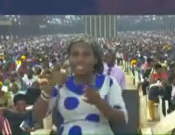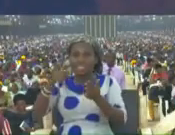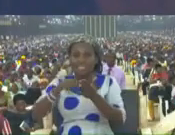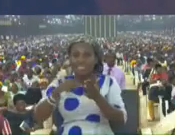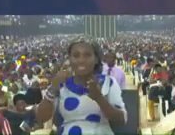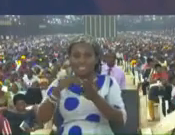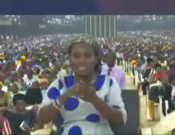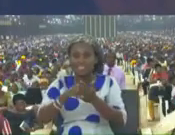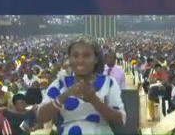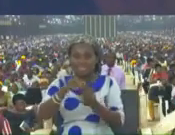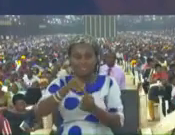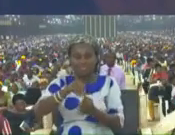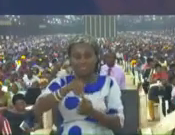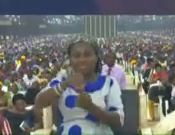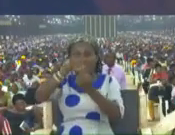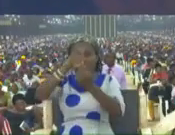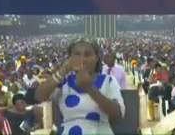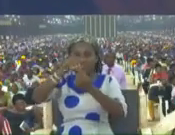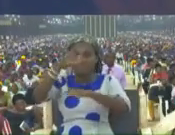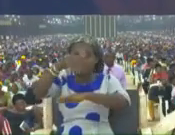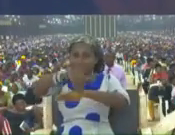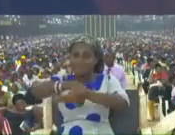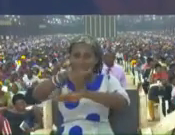extraordinary night,